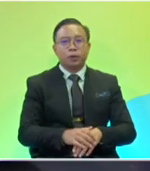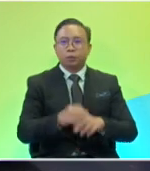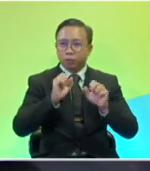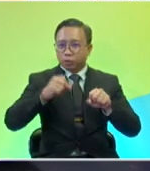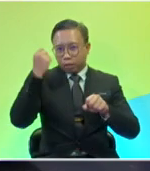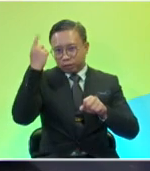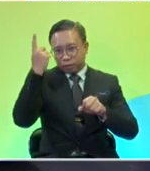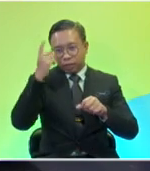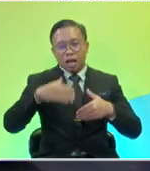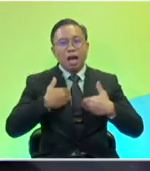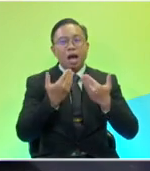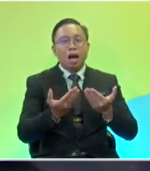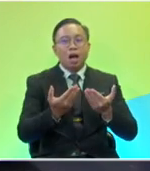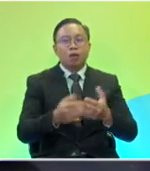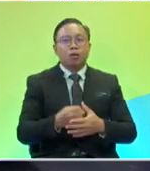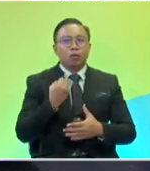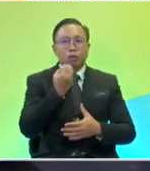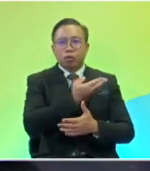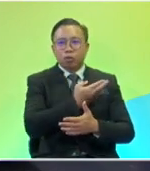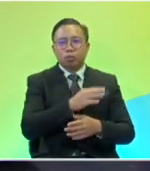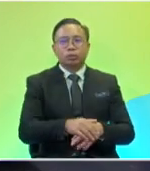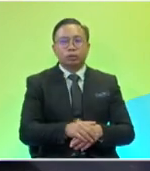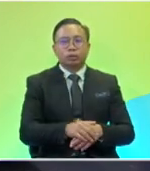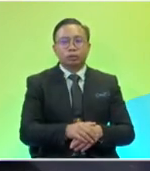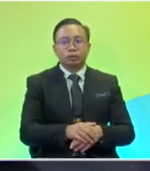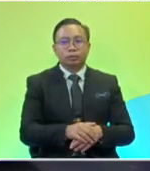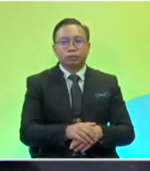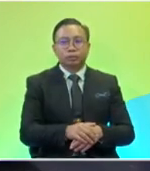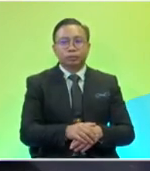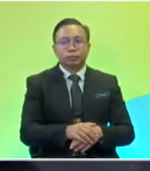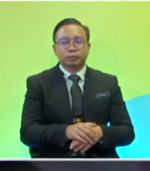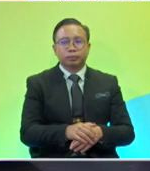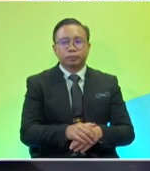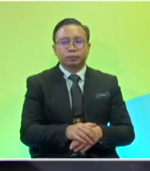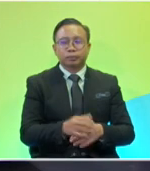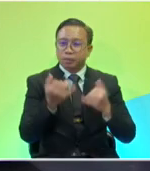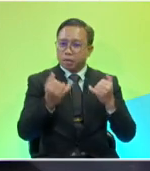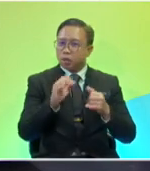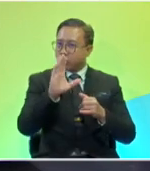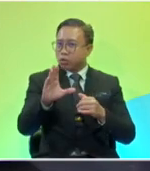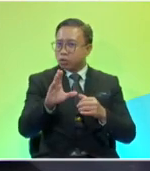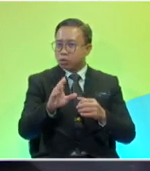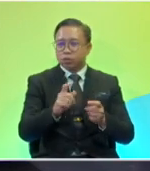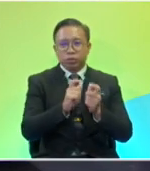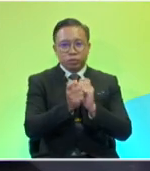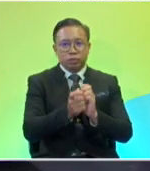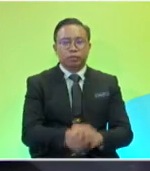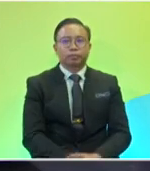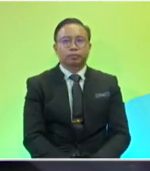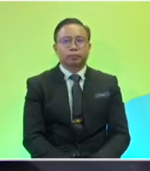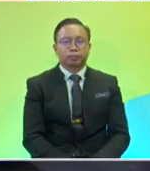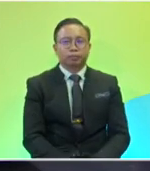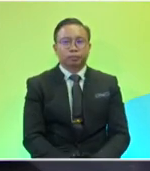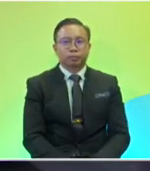understand how our old generation, no yes. lift. Okay, now it's your turn. My turn. Please, I want a bingo.